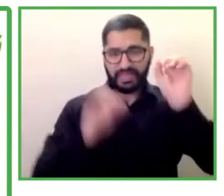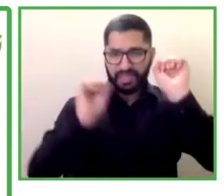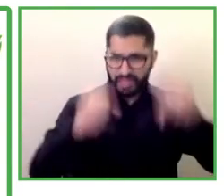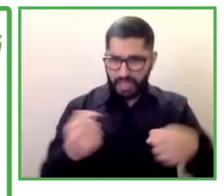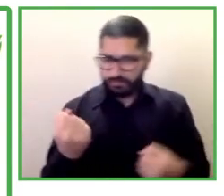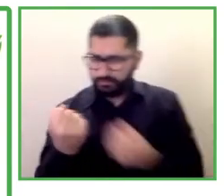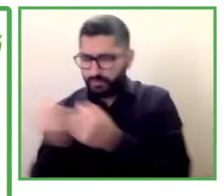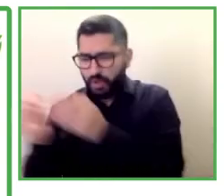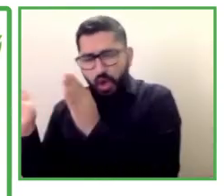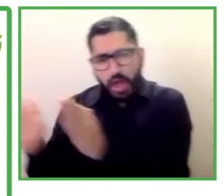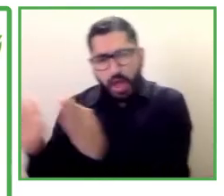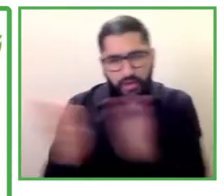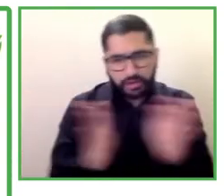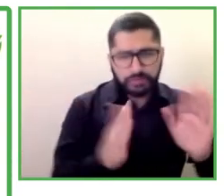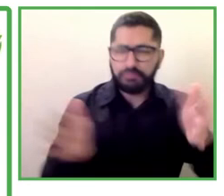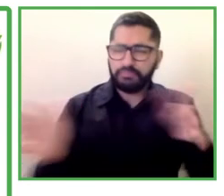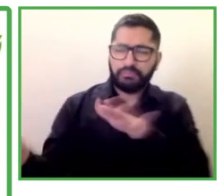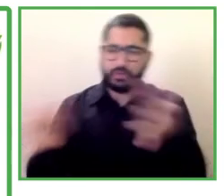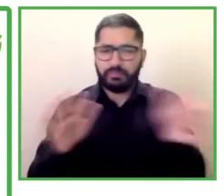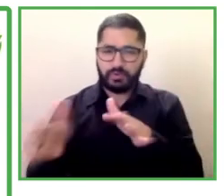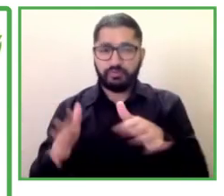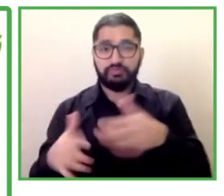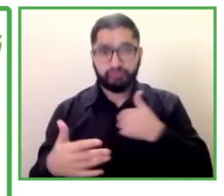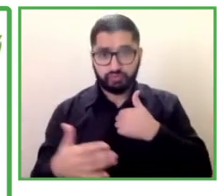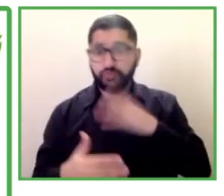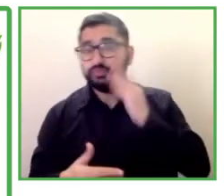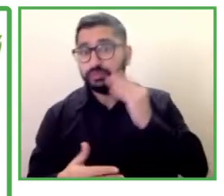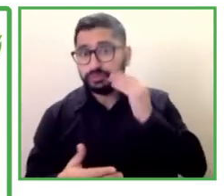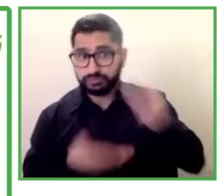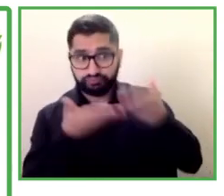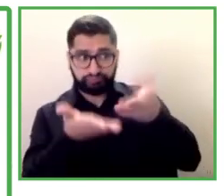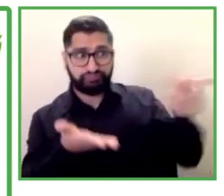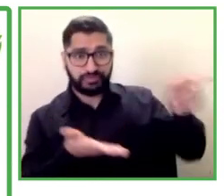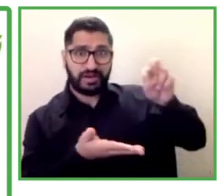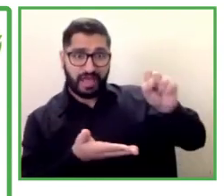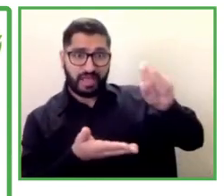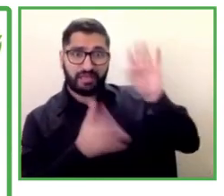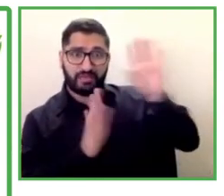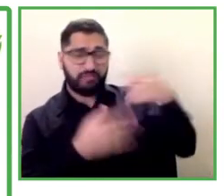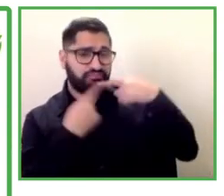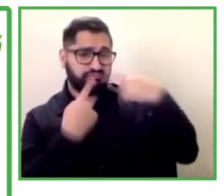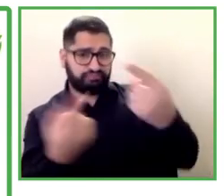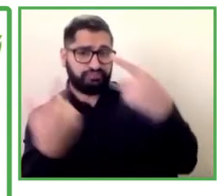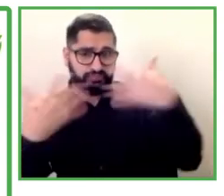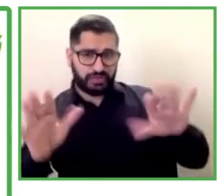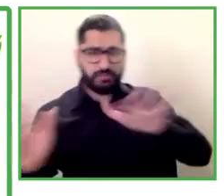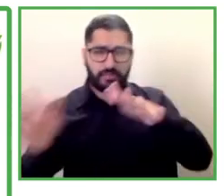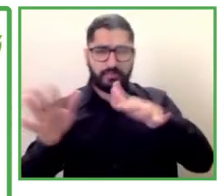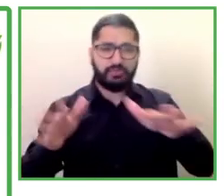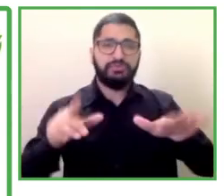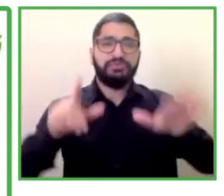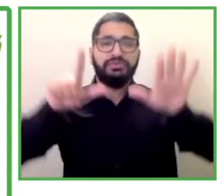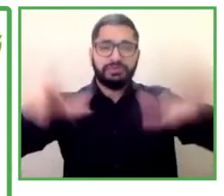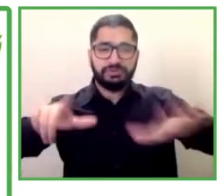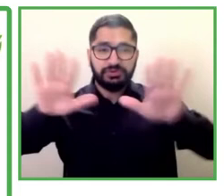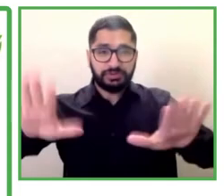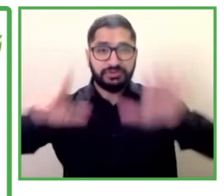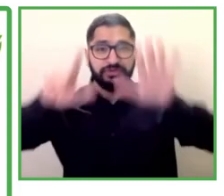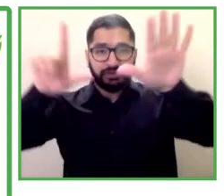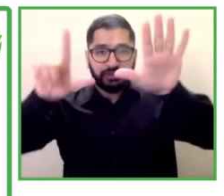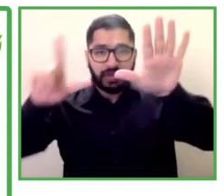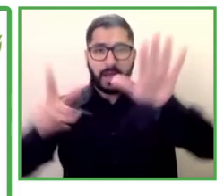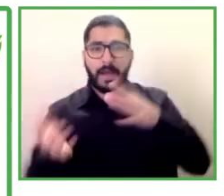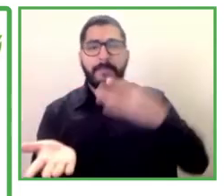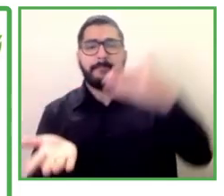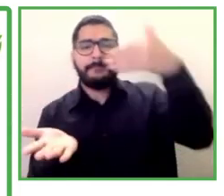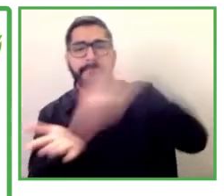than 7,000 state legislators, 50 governors, 50 lieutenant governors, 1,400 mayors, 3,000 county officials, and